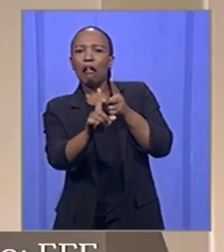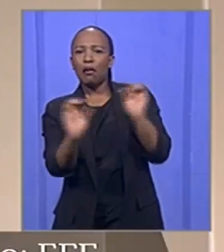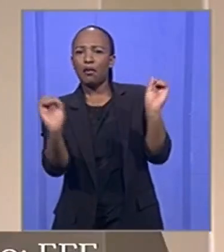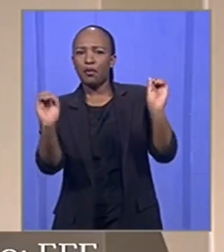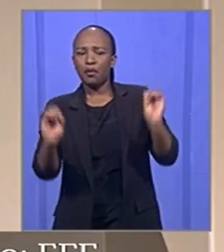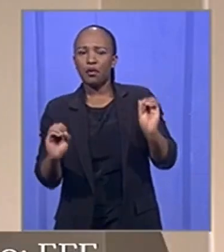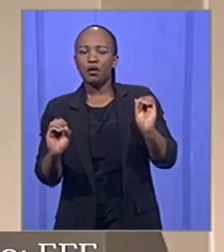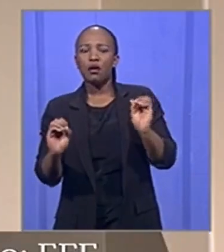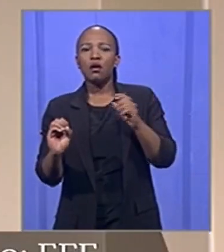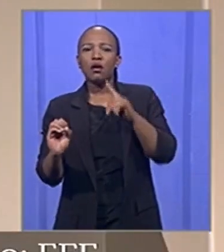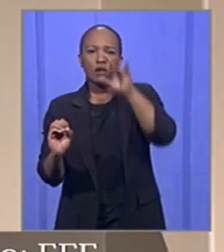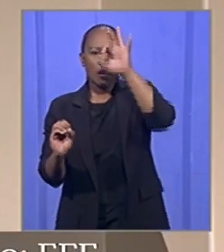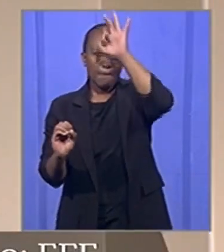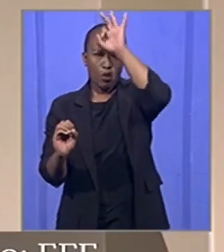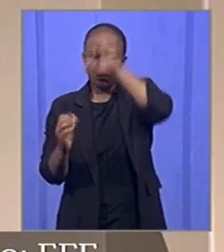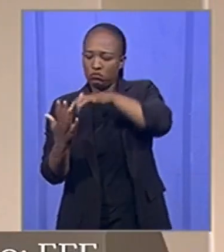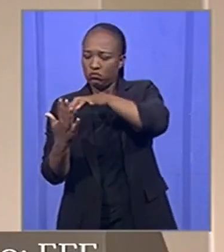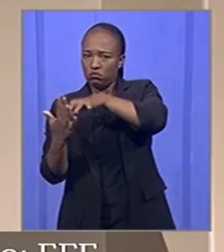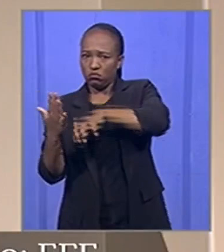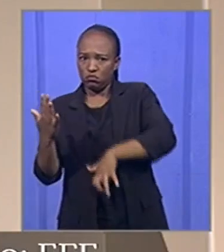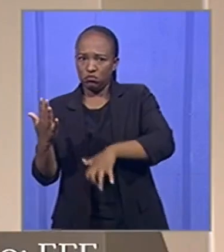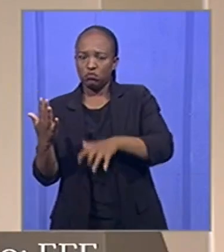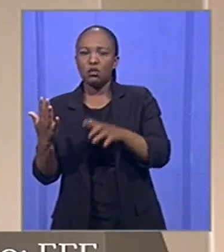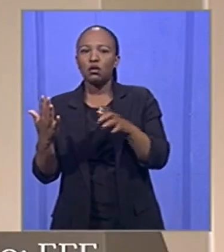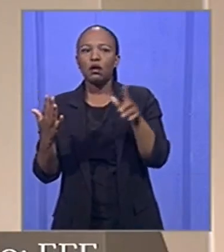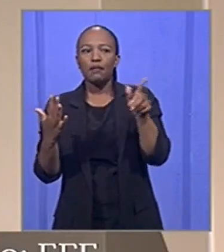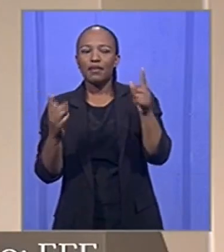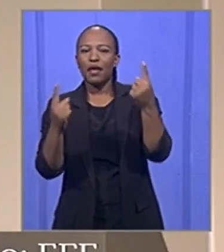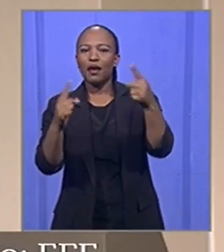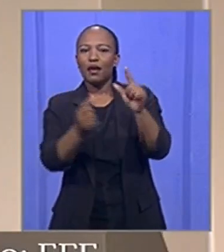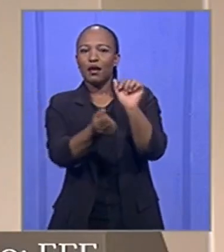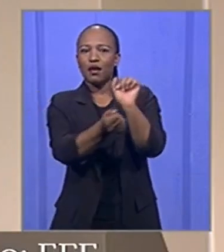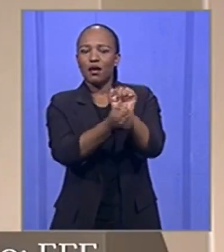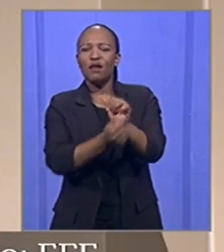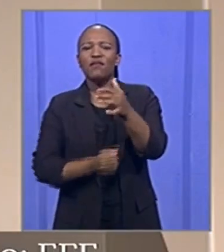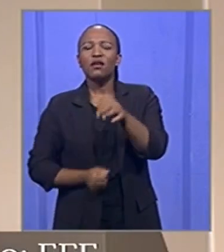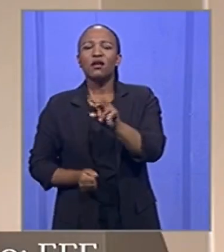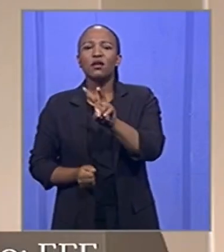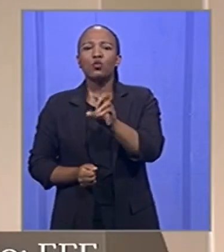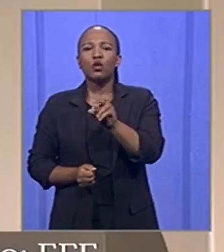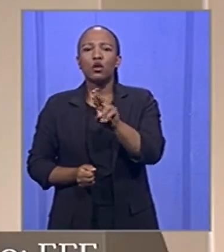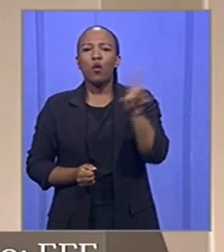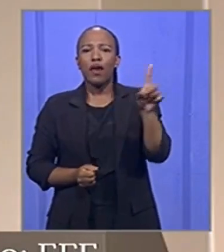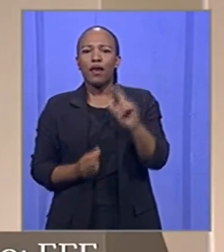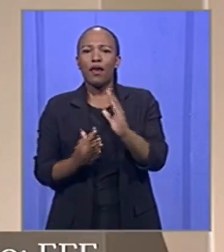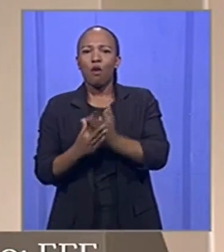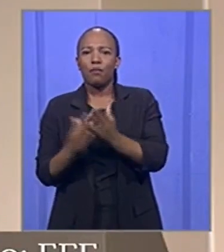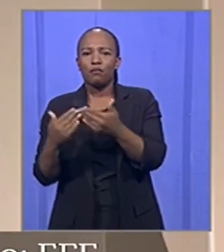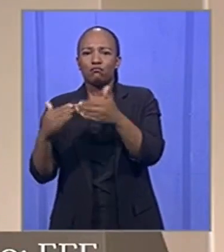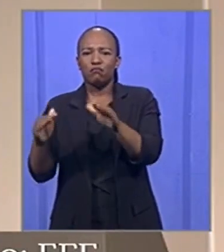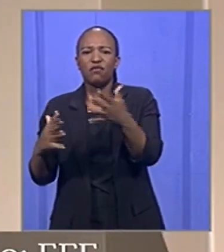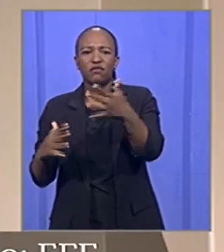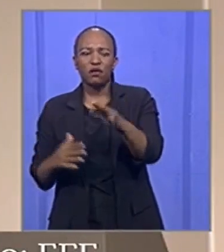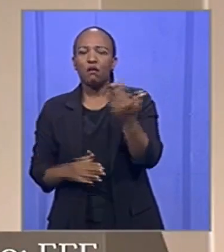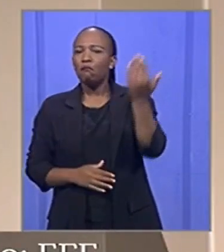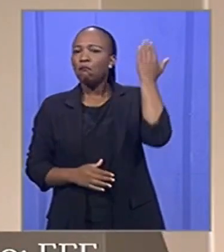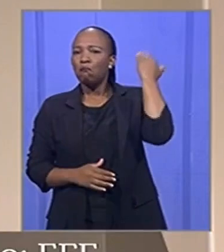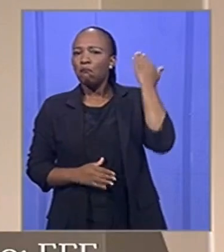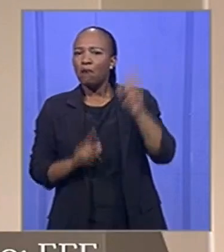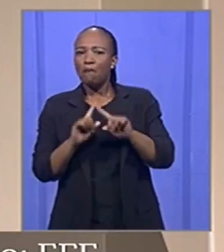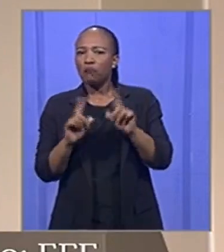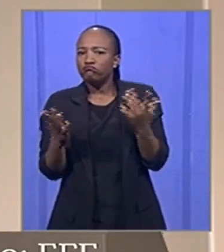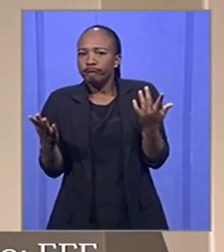affidavit that led to her arrest was written and produced in 2021. She should have been held accountable long time